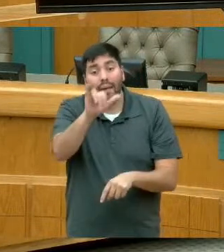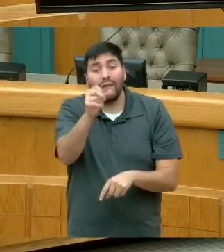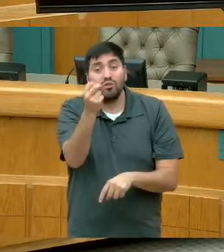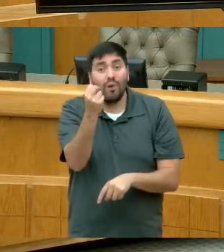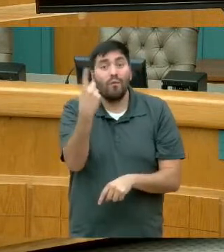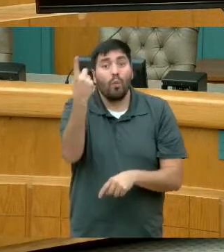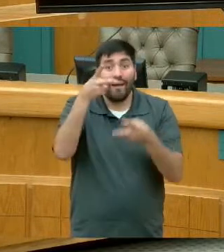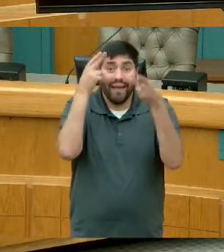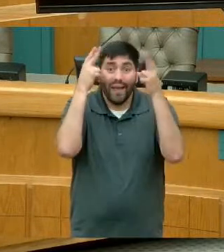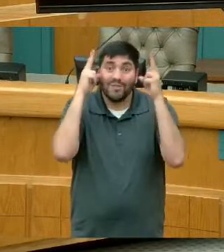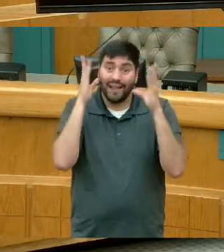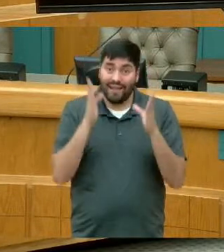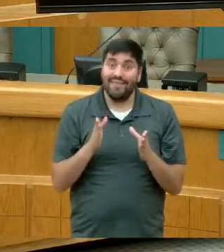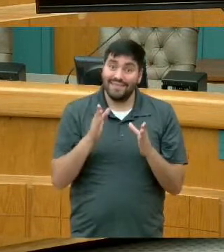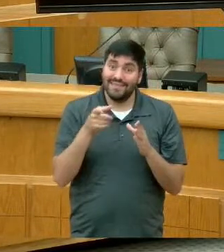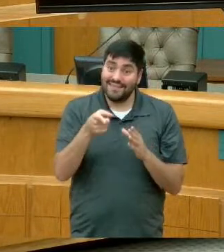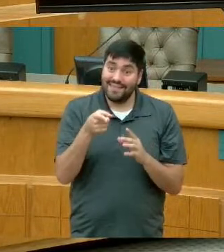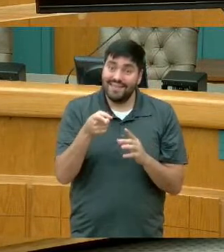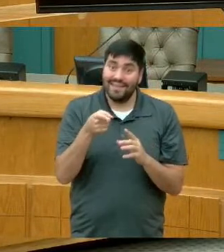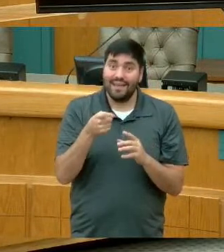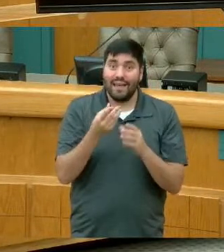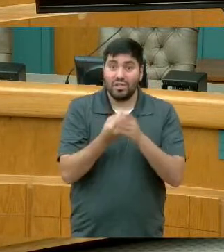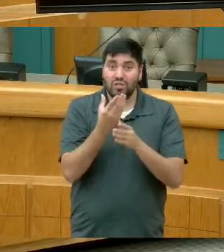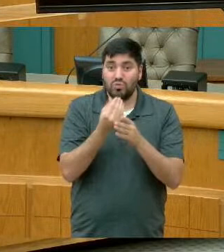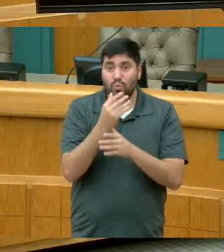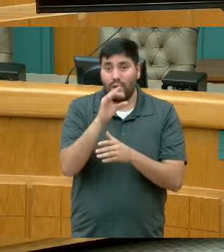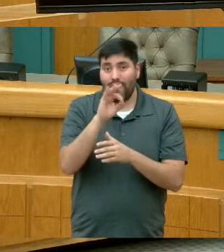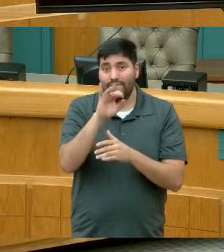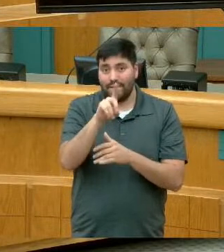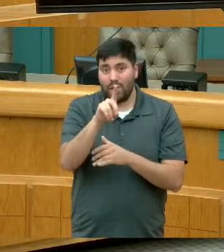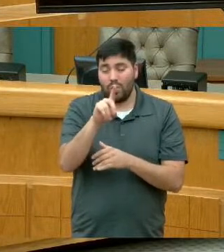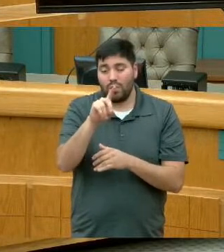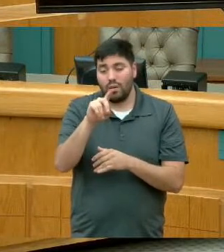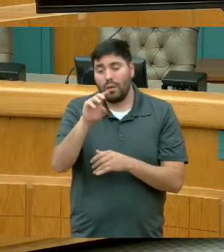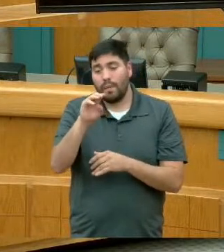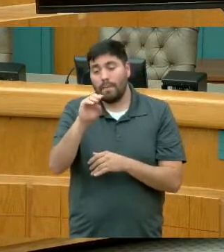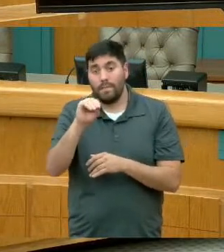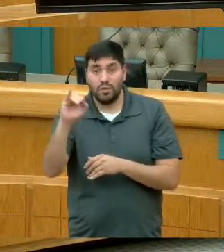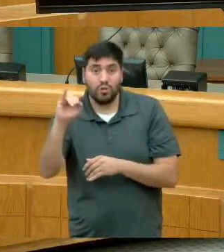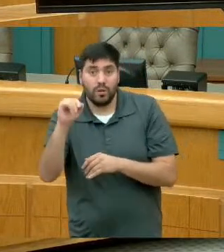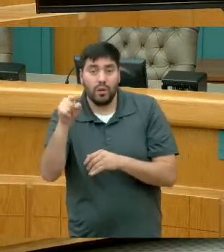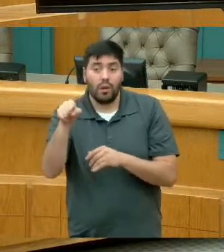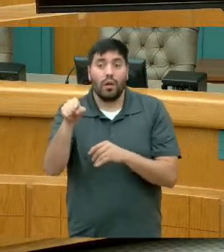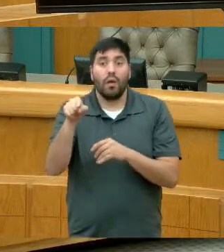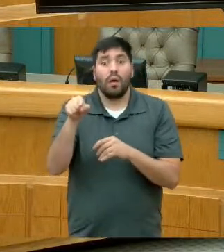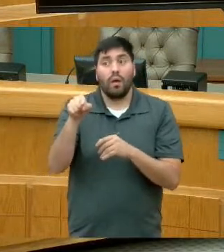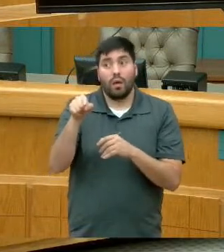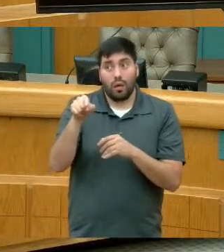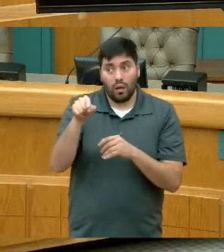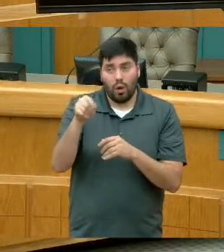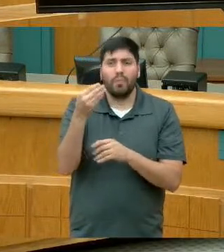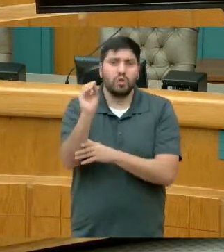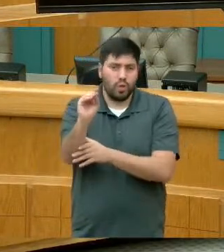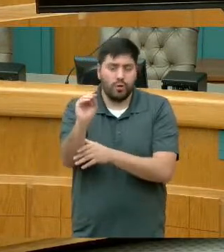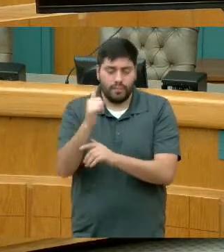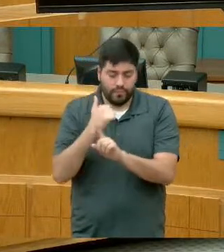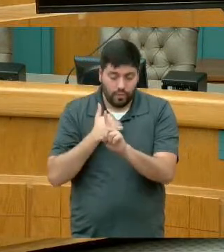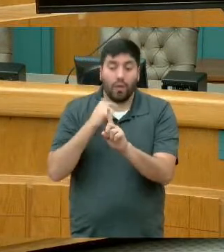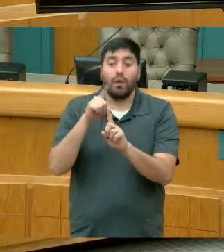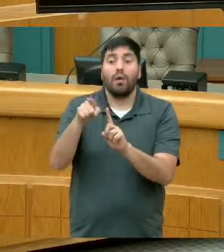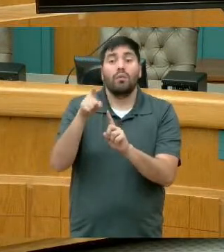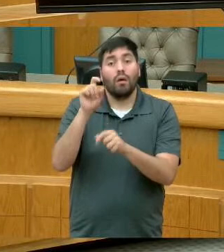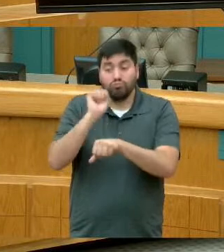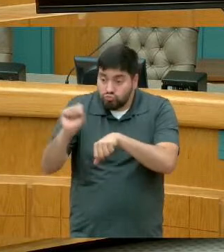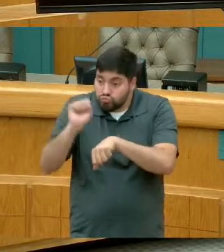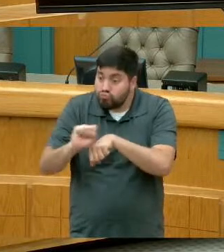May 12th, a hairstylist at a salon in Springfield, Missouri, developed respiratory symptoms and continued to work with clients